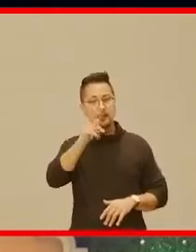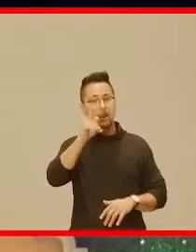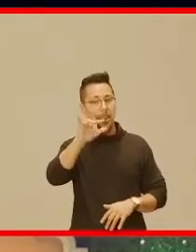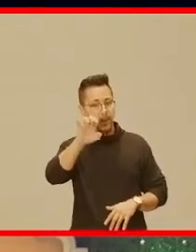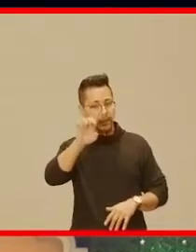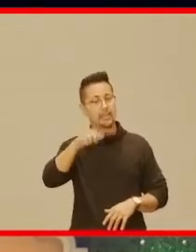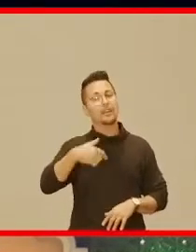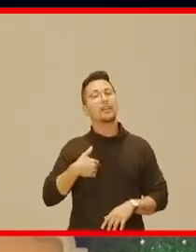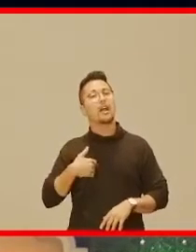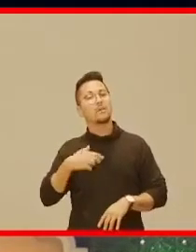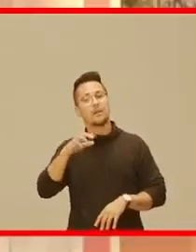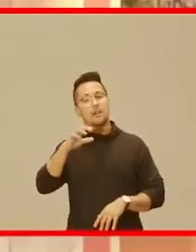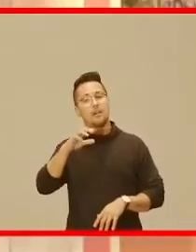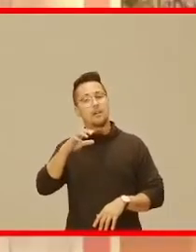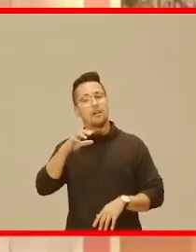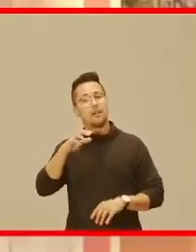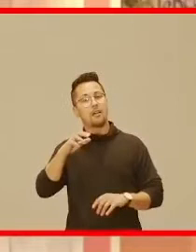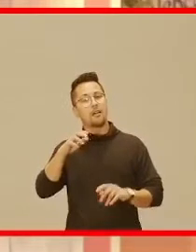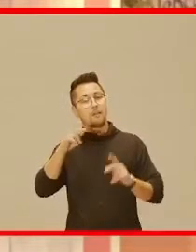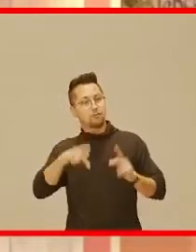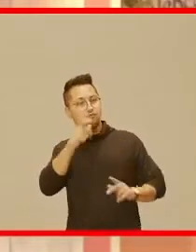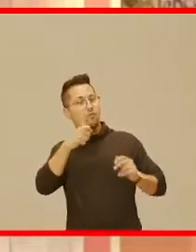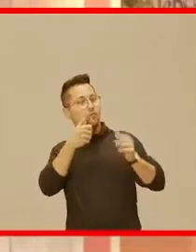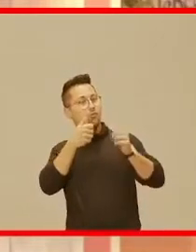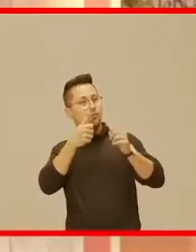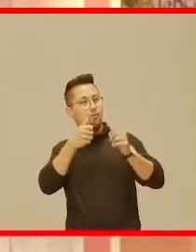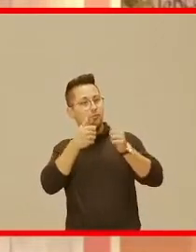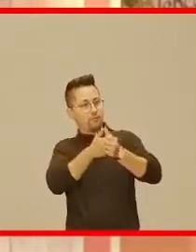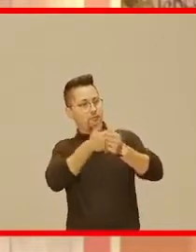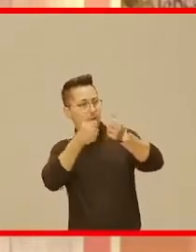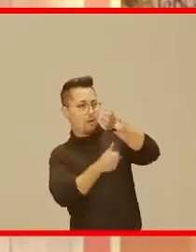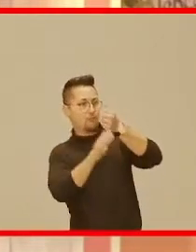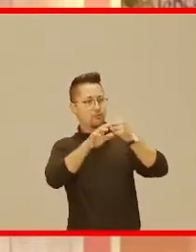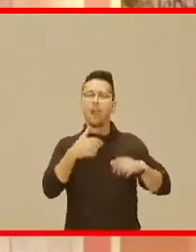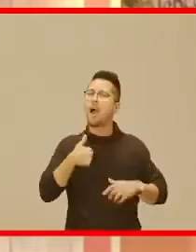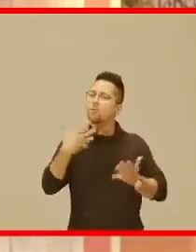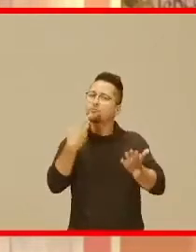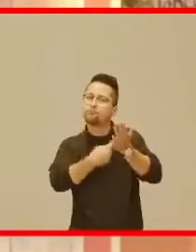would like to meet with you about Medicaid funding. I keep bringing that up